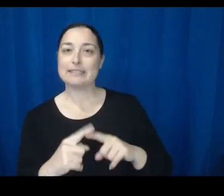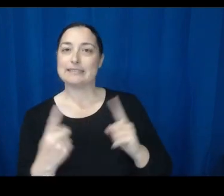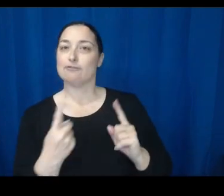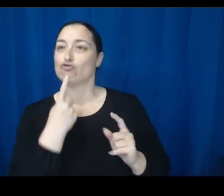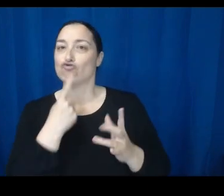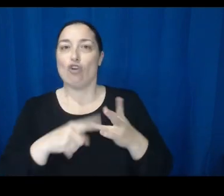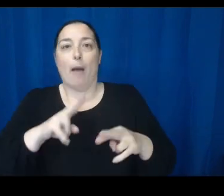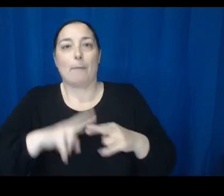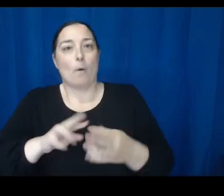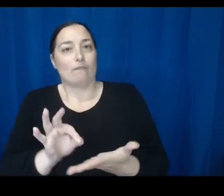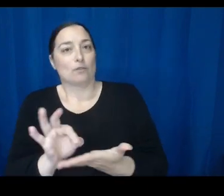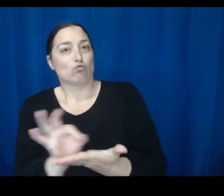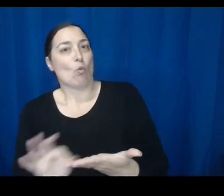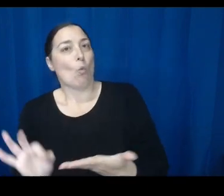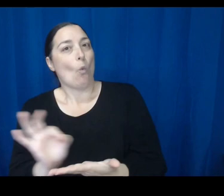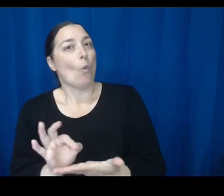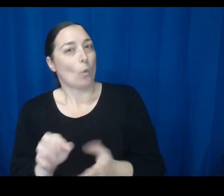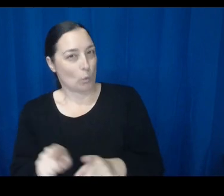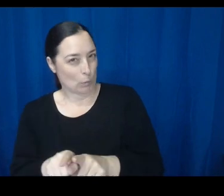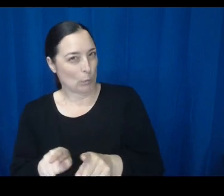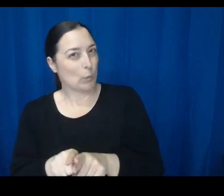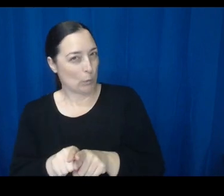well.